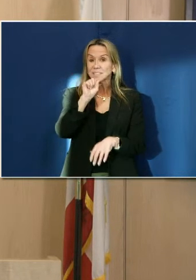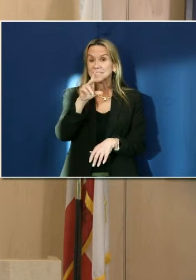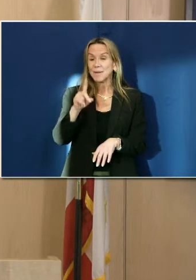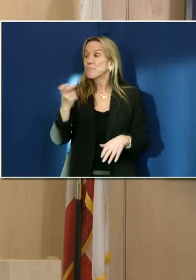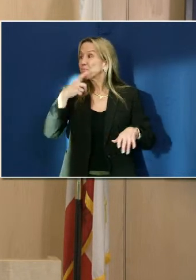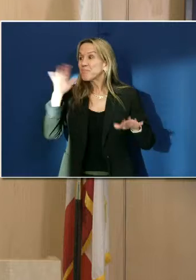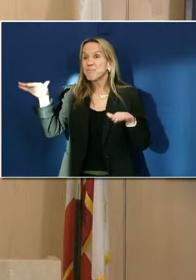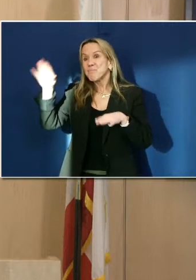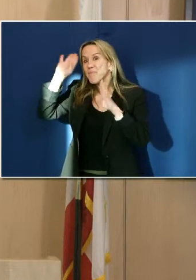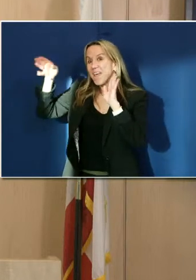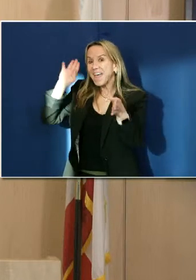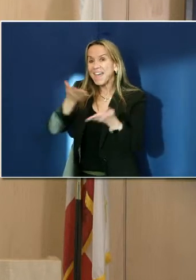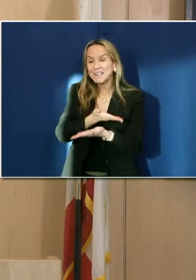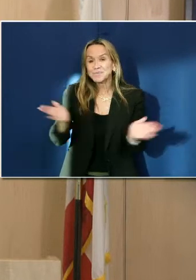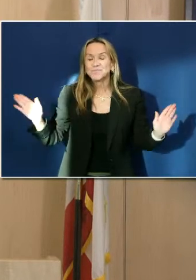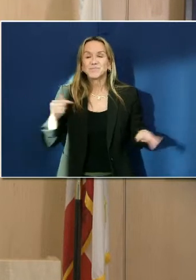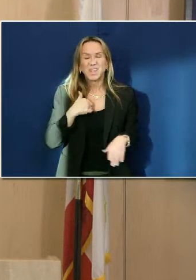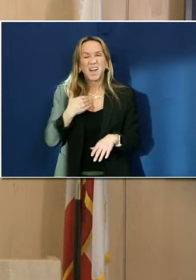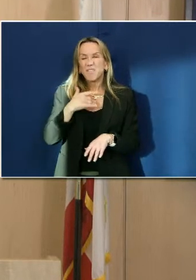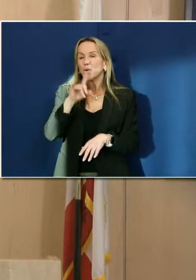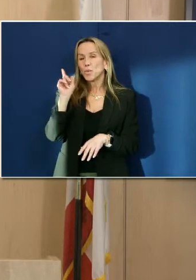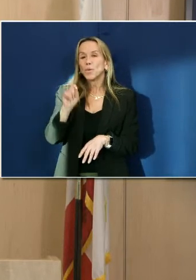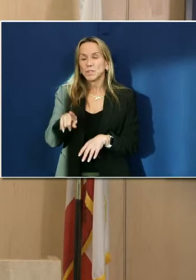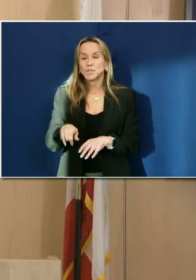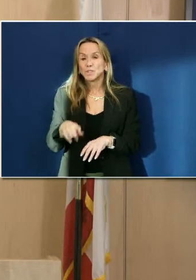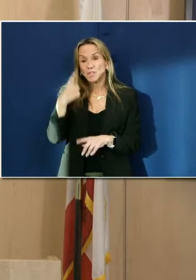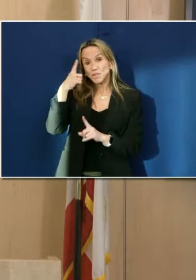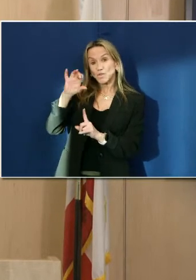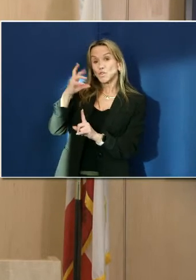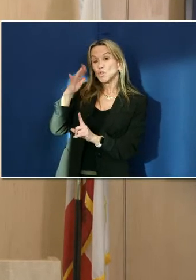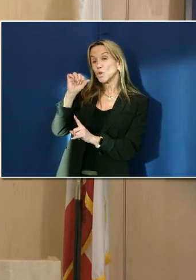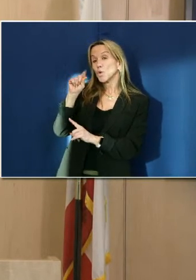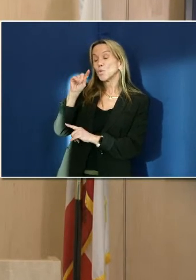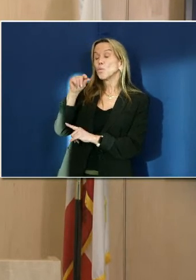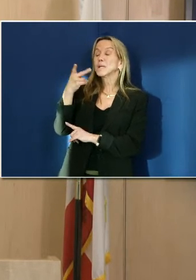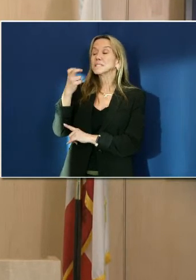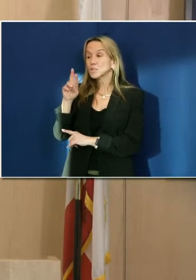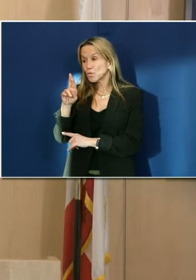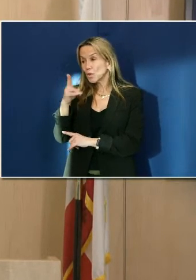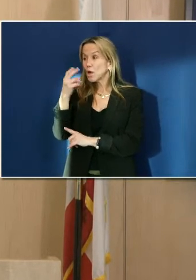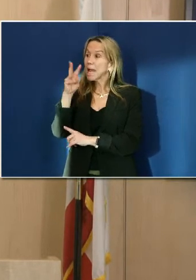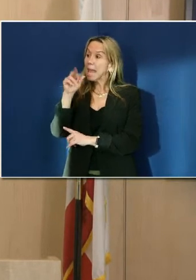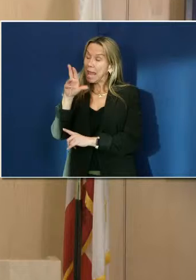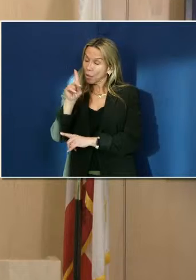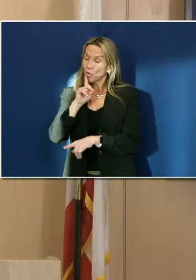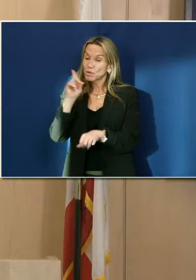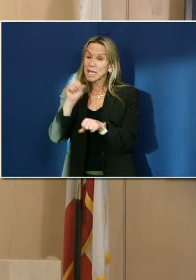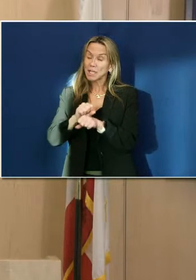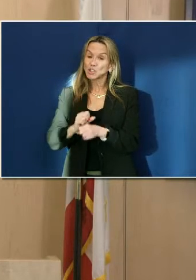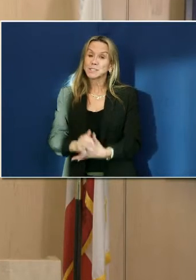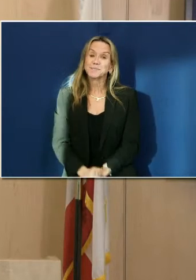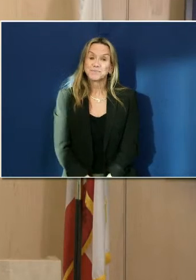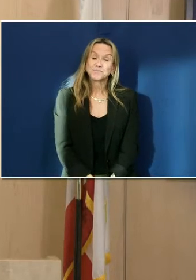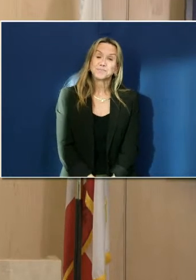Hey everyone, I had a question for Christopher Howard actually. So